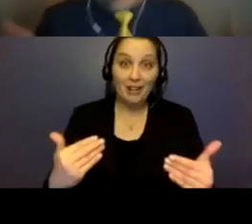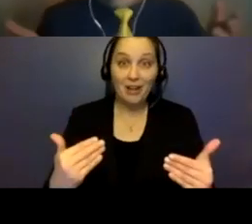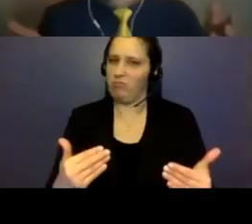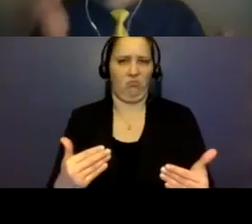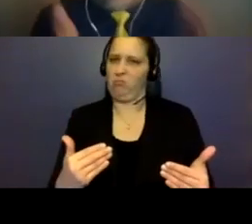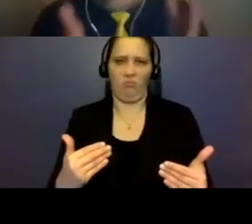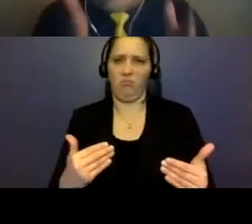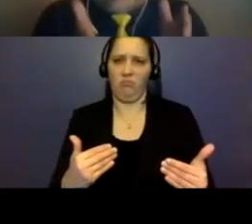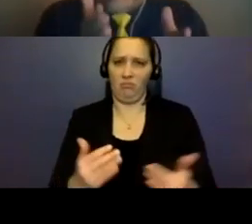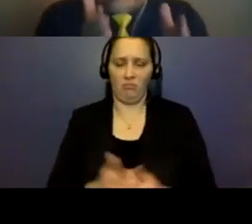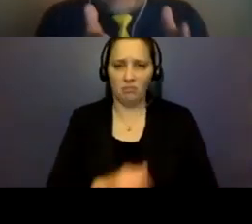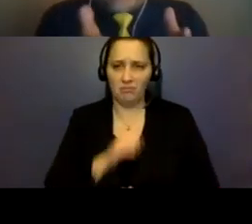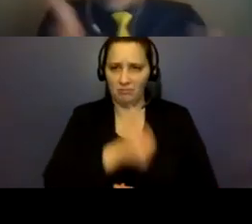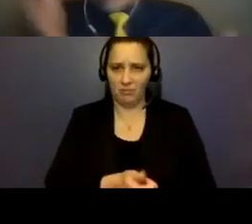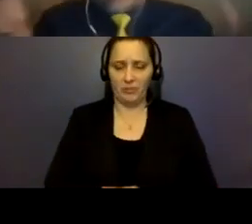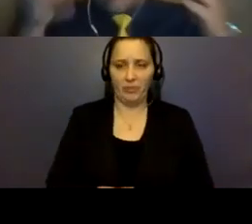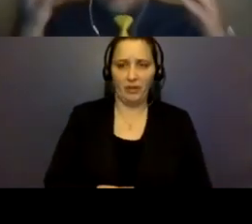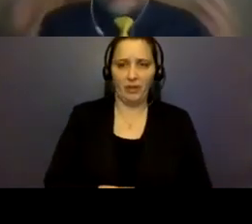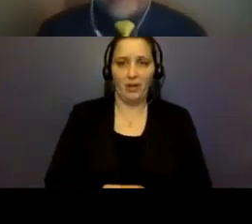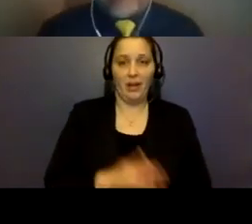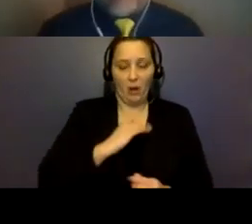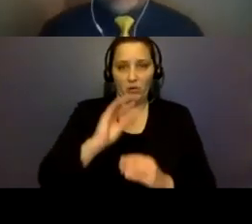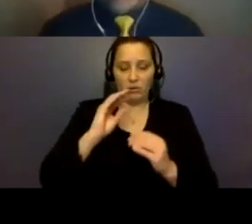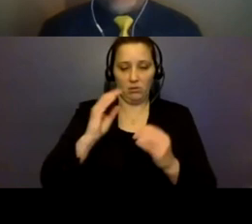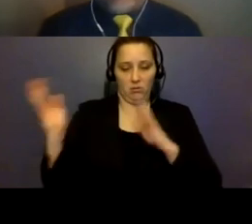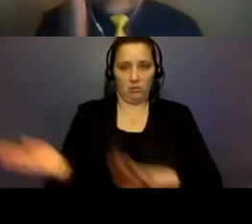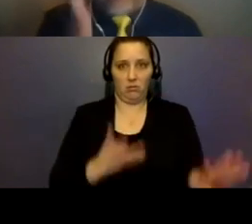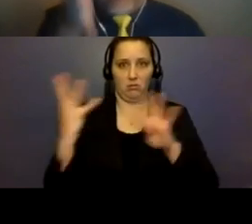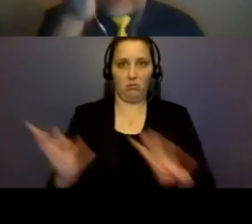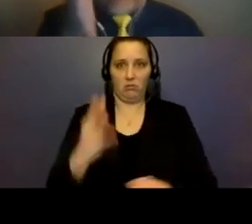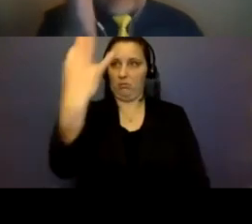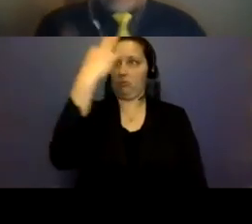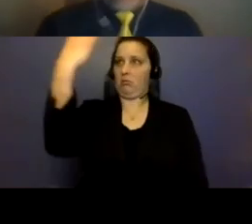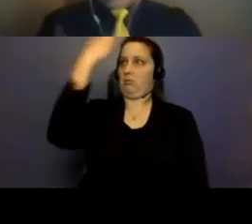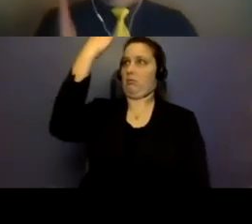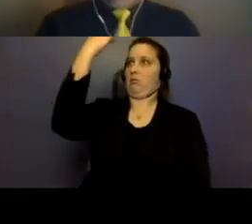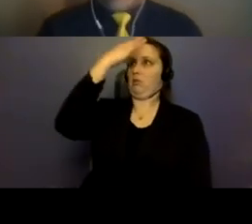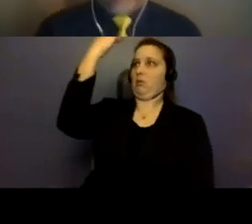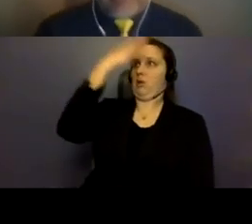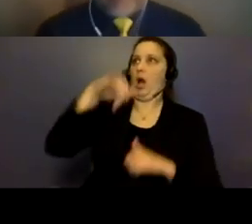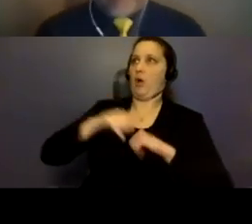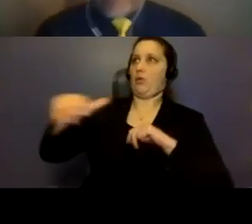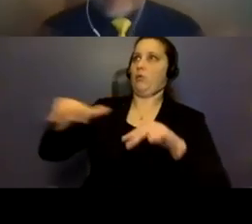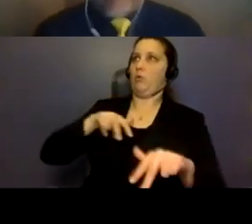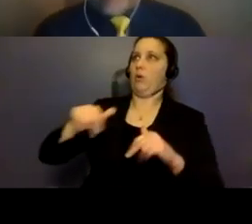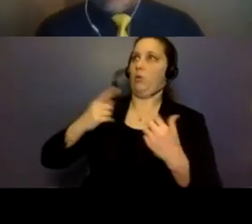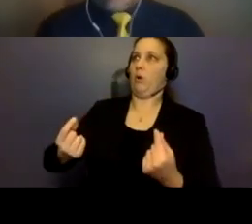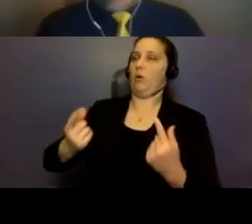because it was a doctrine that was provided to me. This is how you got to be. You walk around. I